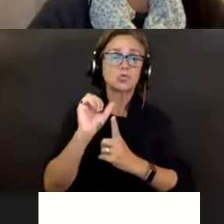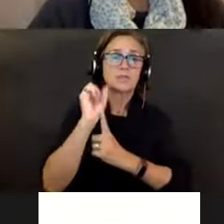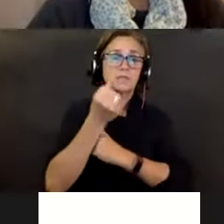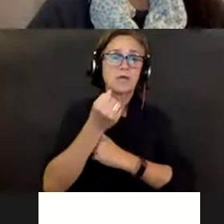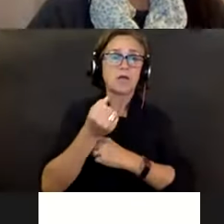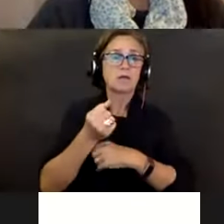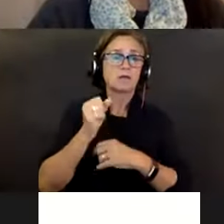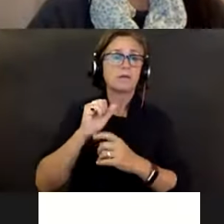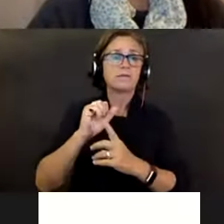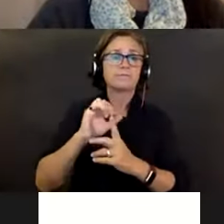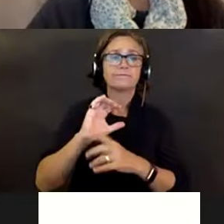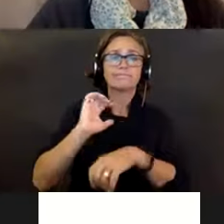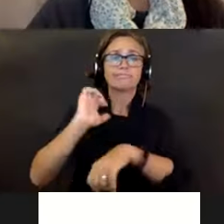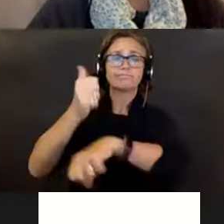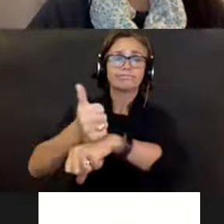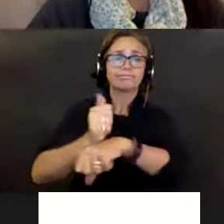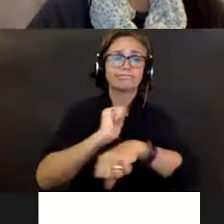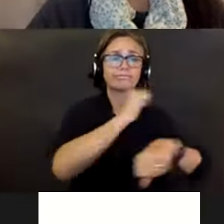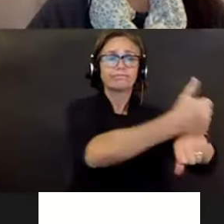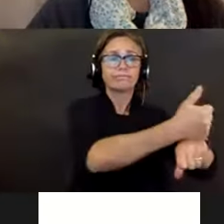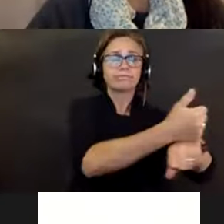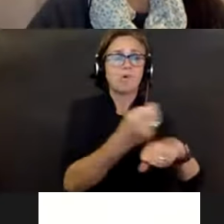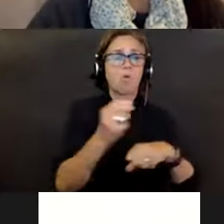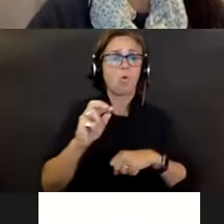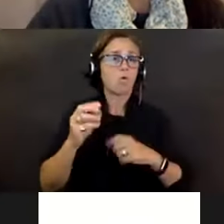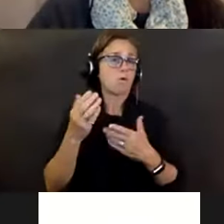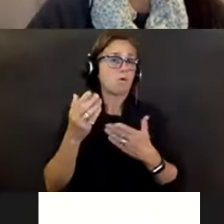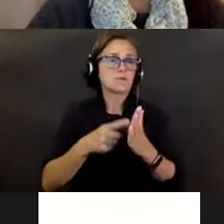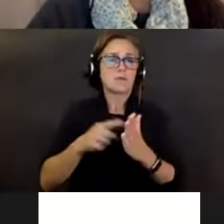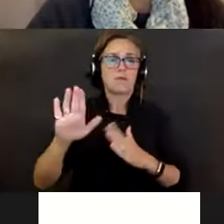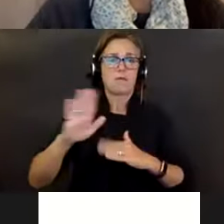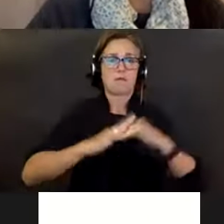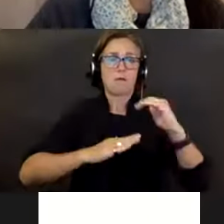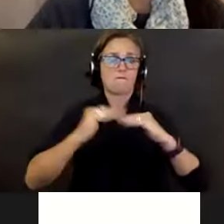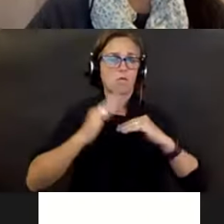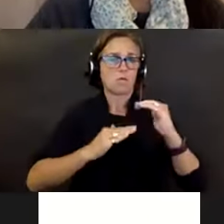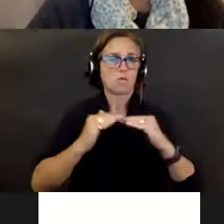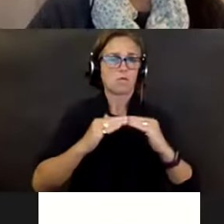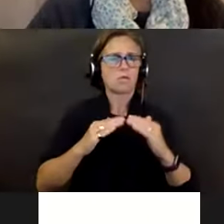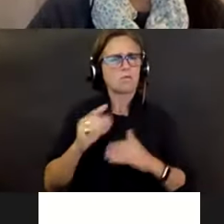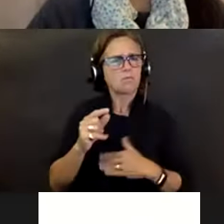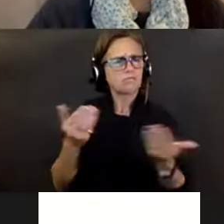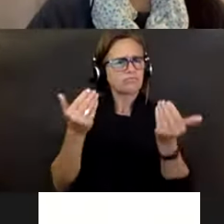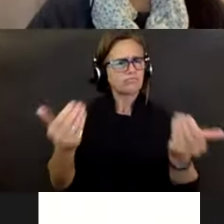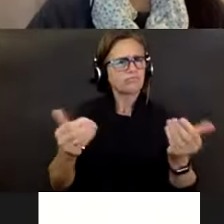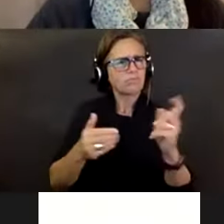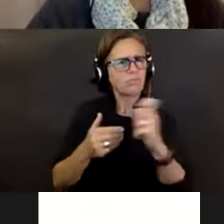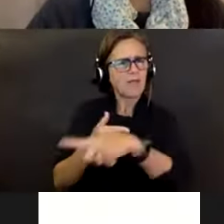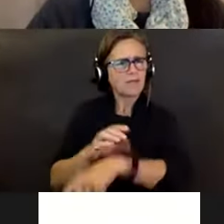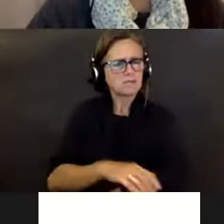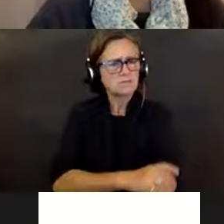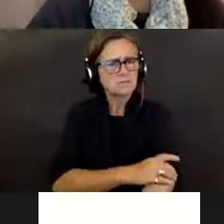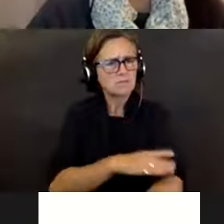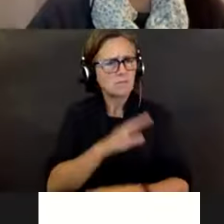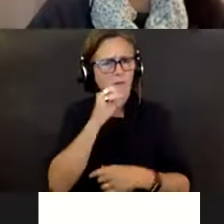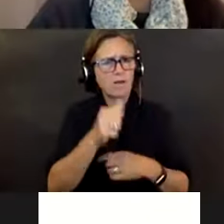comfort level. But I would ask the question and see what kind of response you get from your